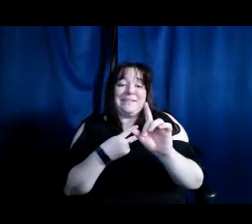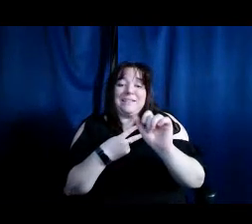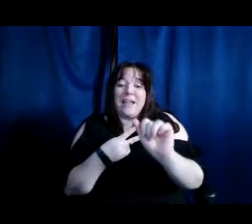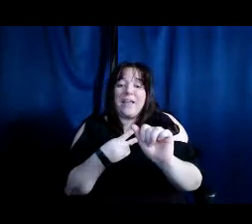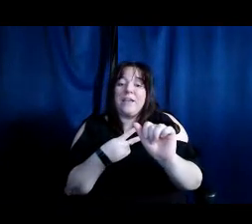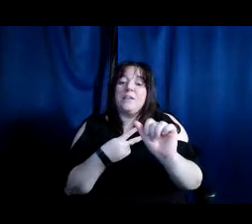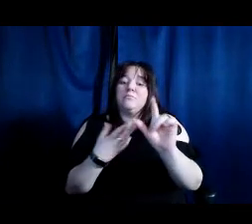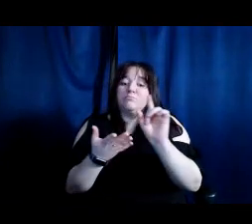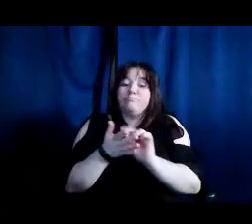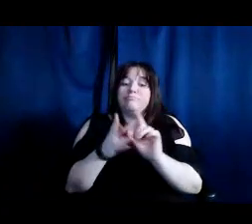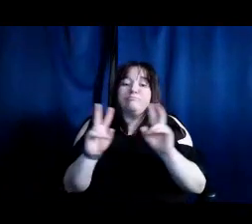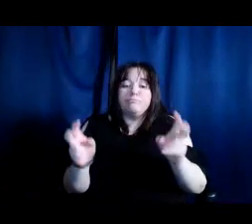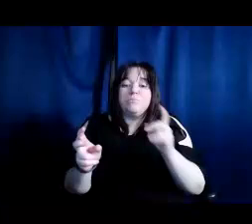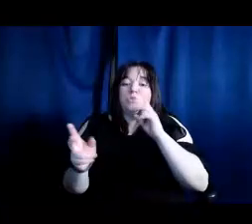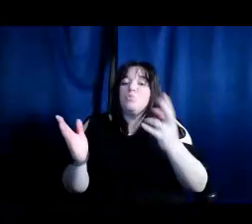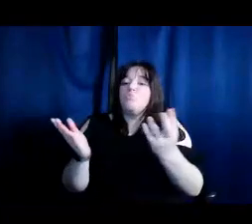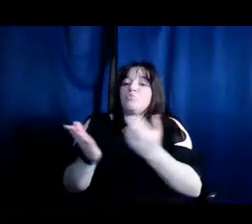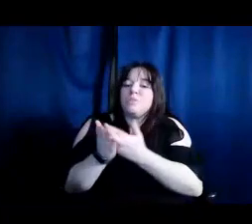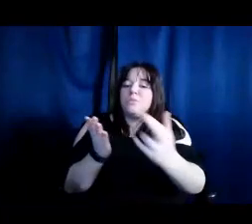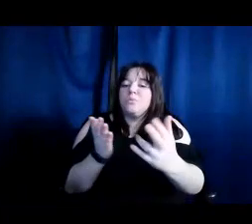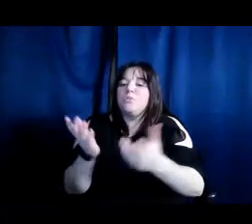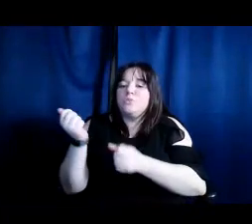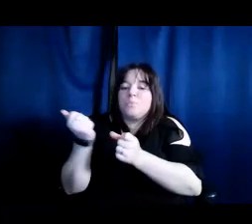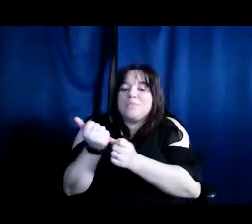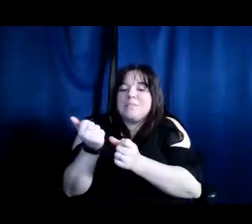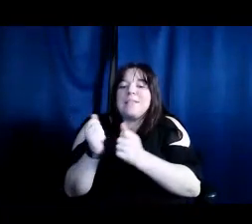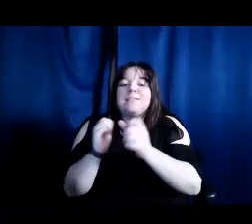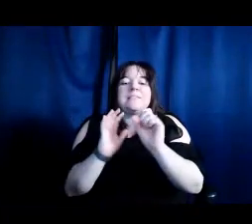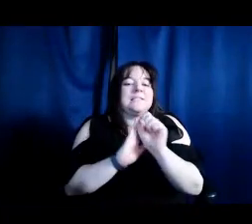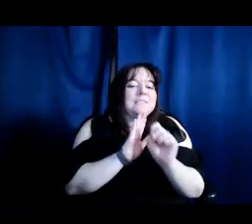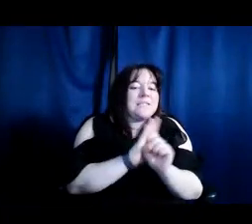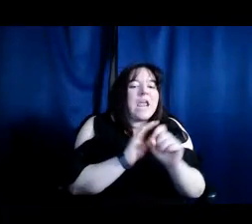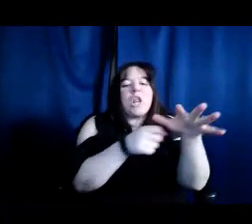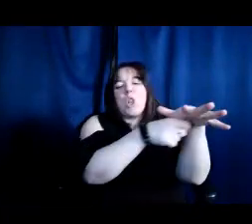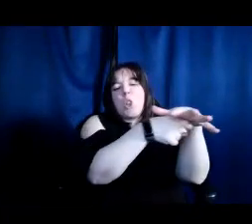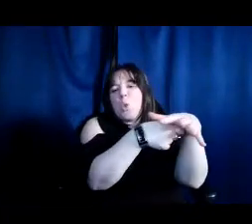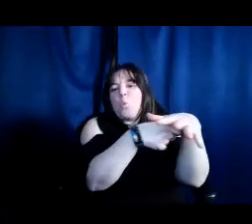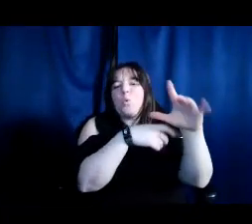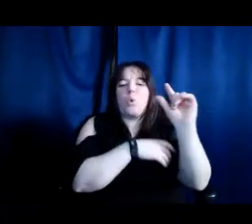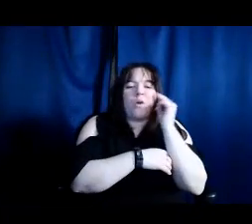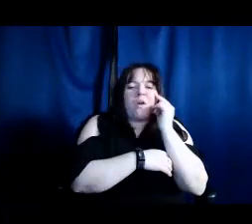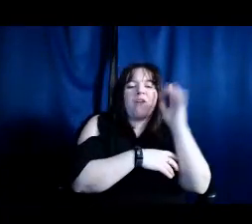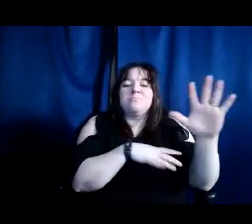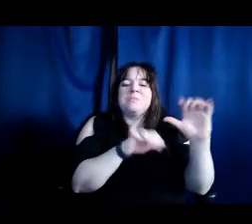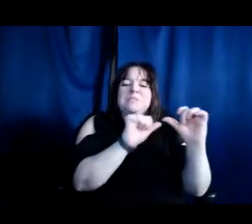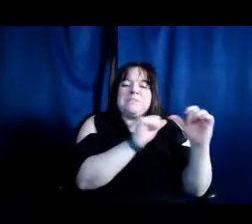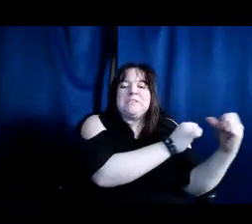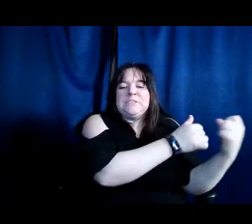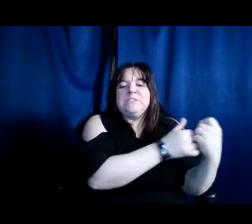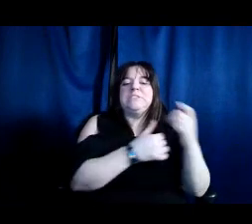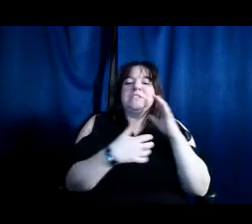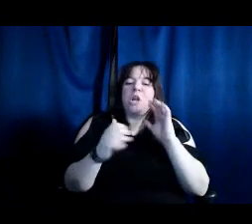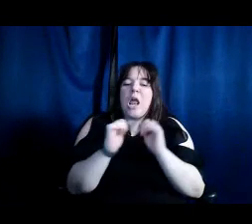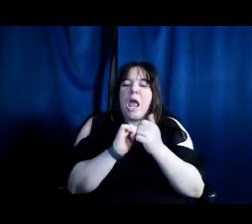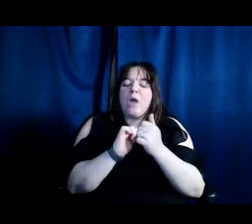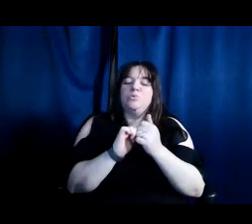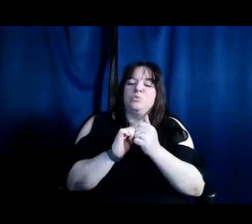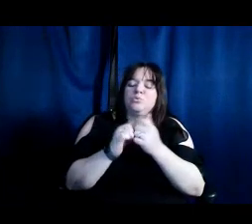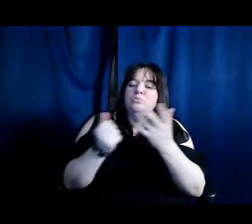with the ADA Title II Web and Mobile Application Accessibility Rule, and it includes action steps to help meet